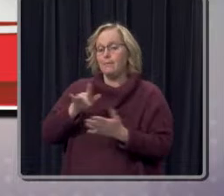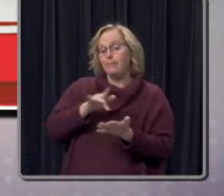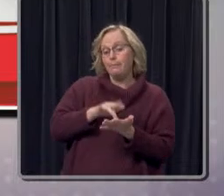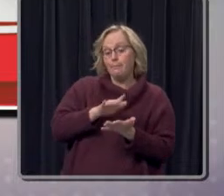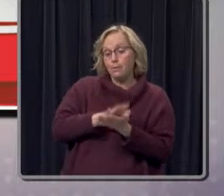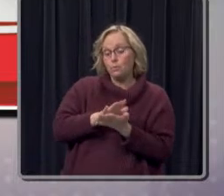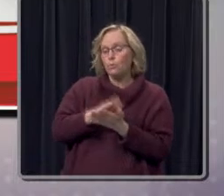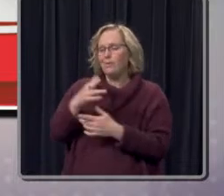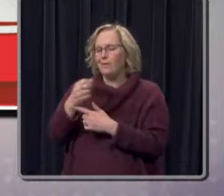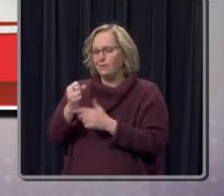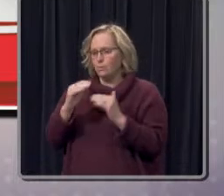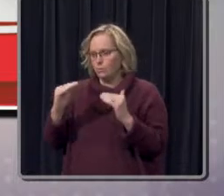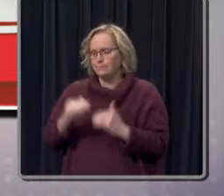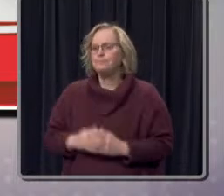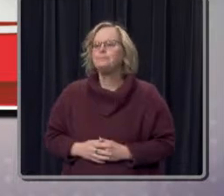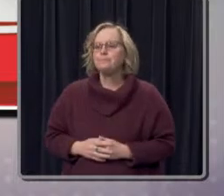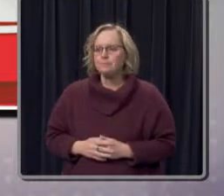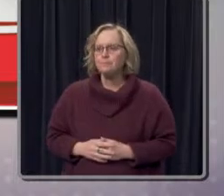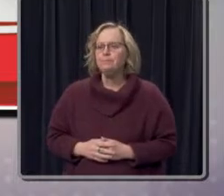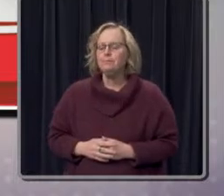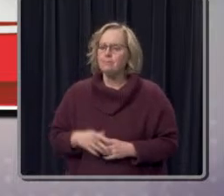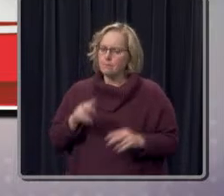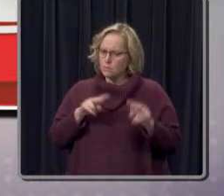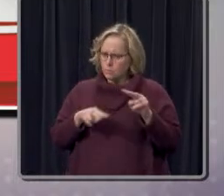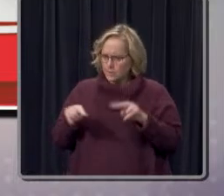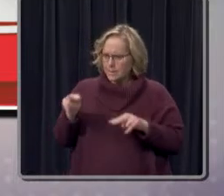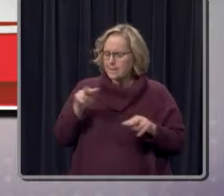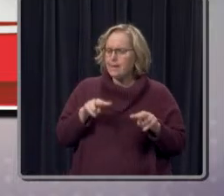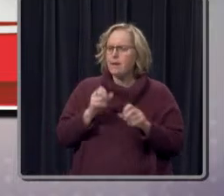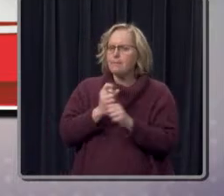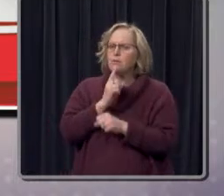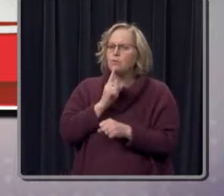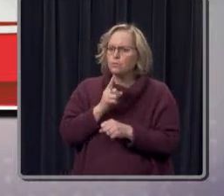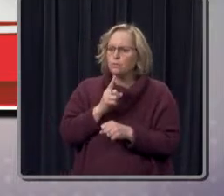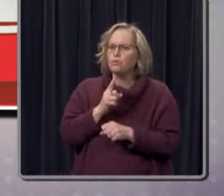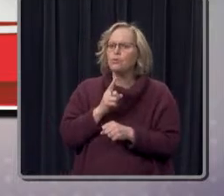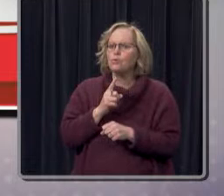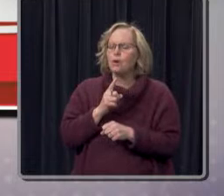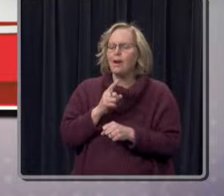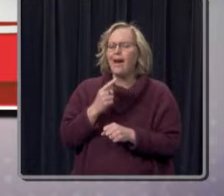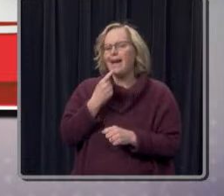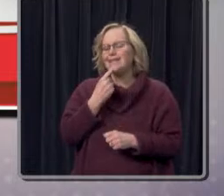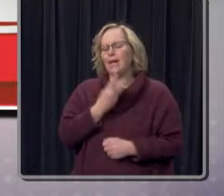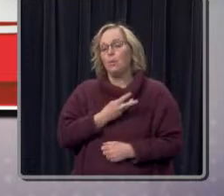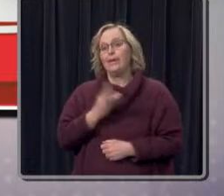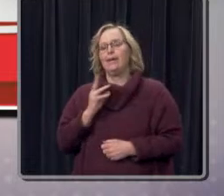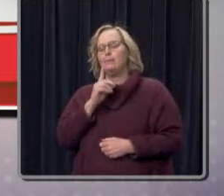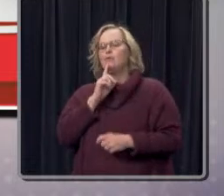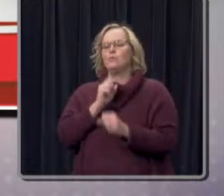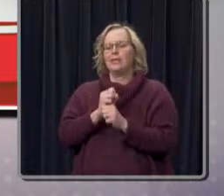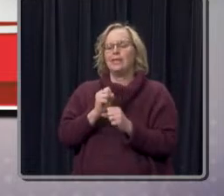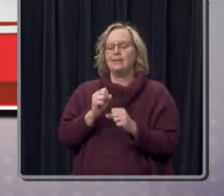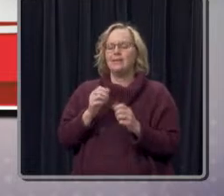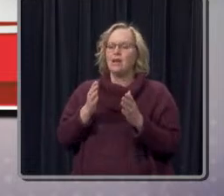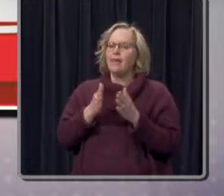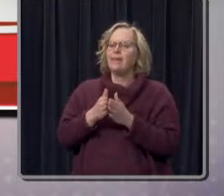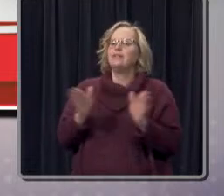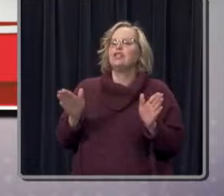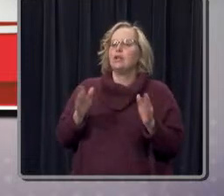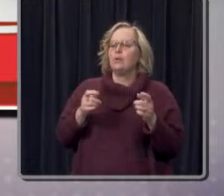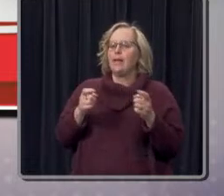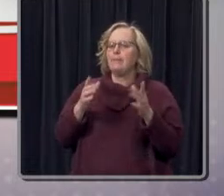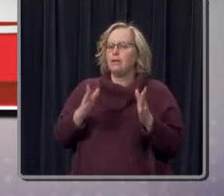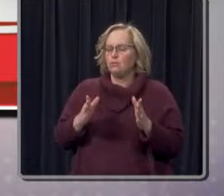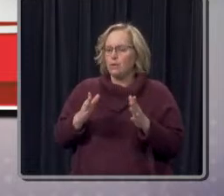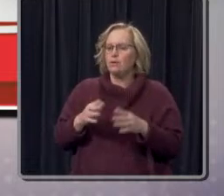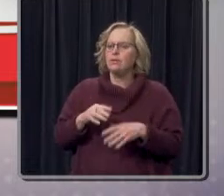middle, and high school level. And so when we look at that, we make sure that, and I say we, really, it's our general administrators. So when you